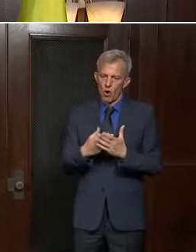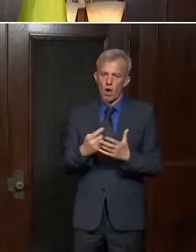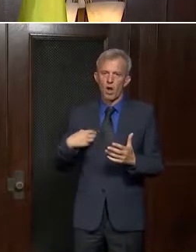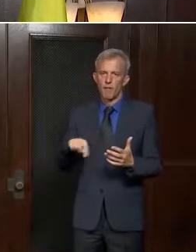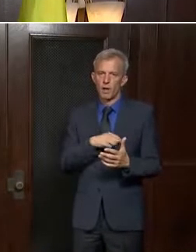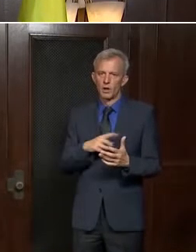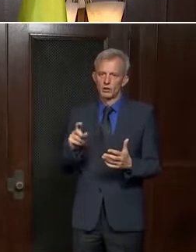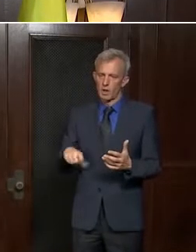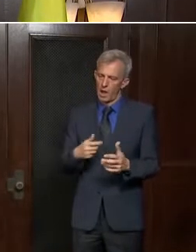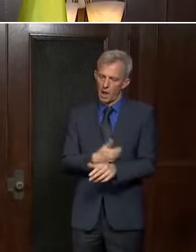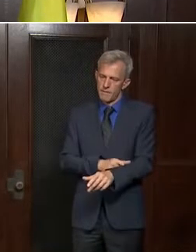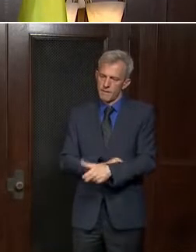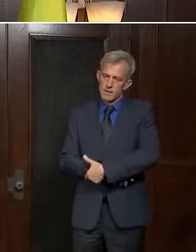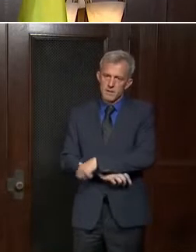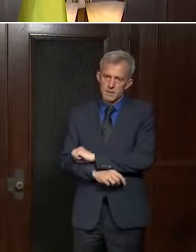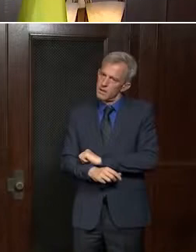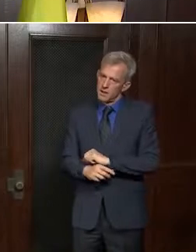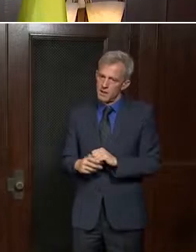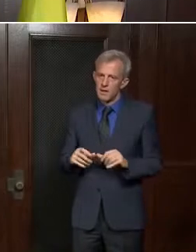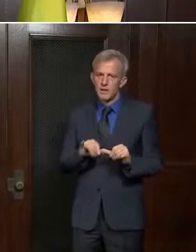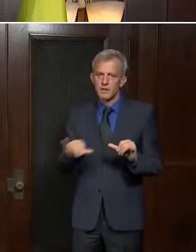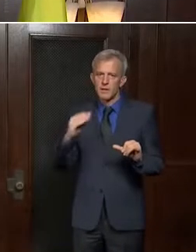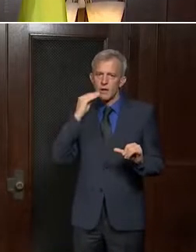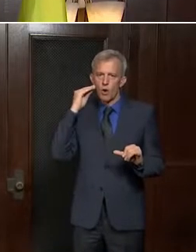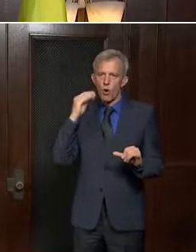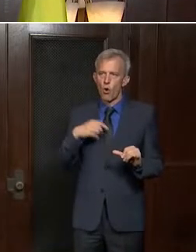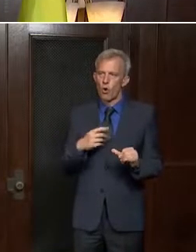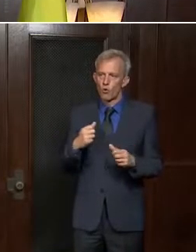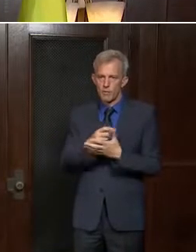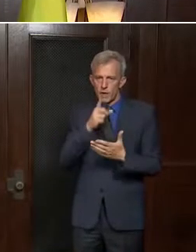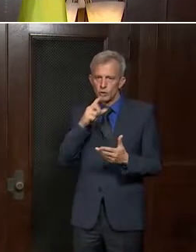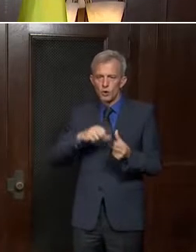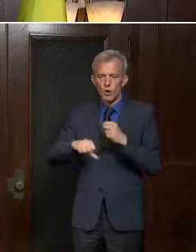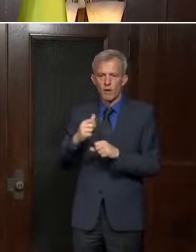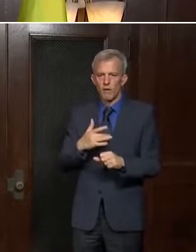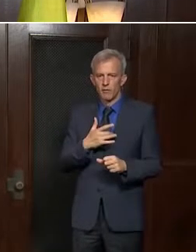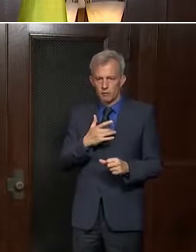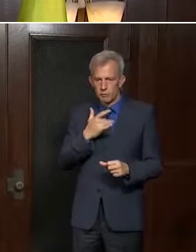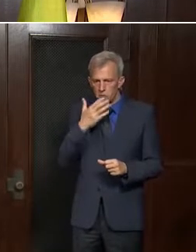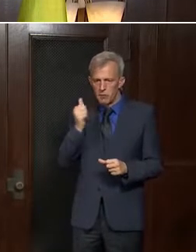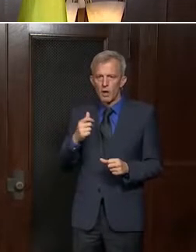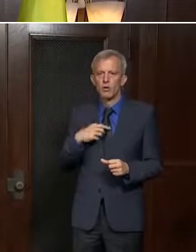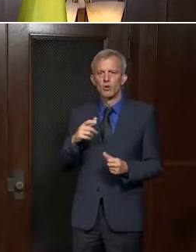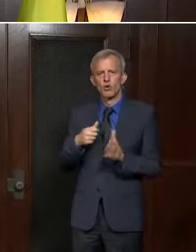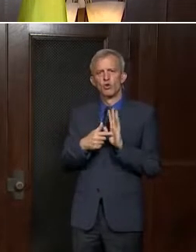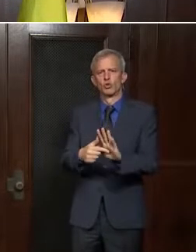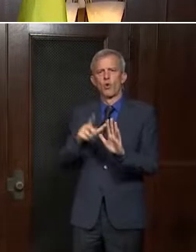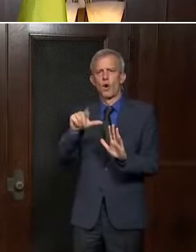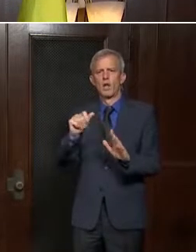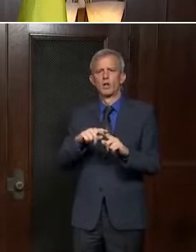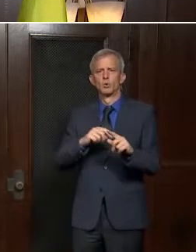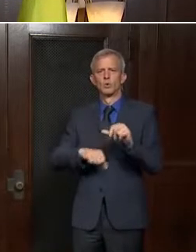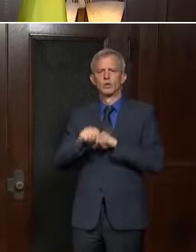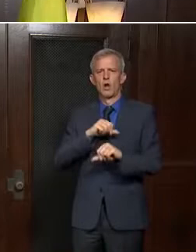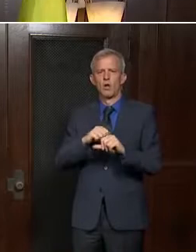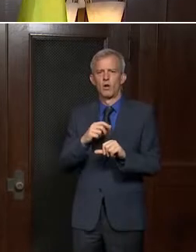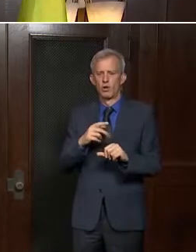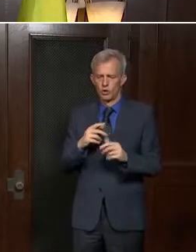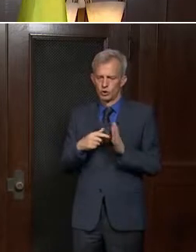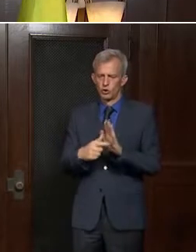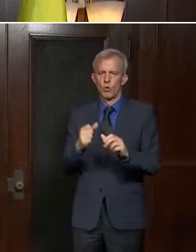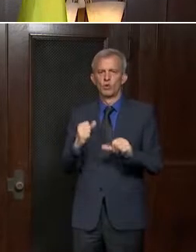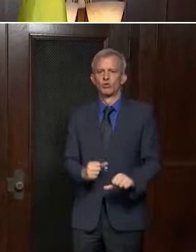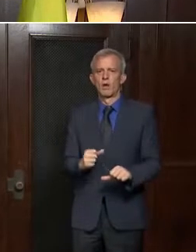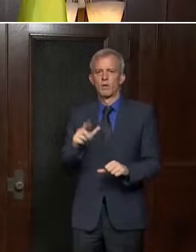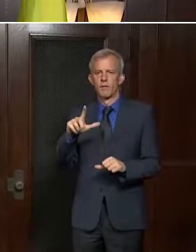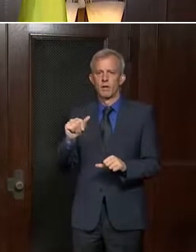deep into a reserve to reassure one another, to show that LA love to one another, to demonstrate the strength of LA, and to make sure we get